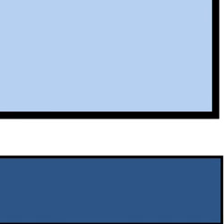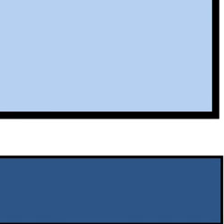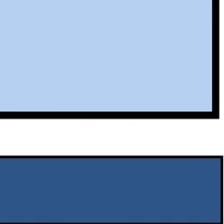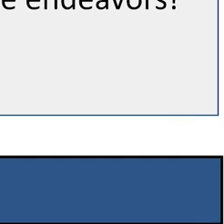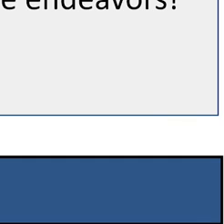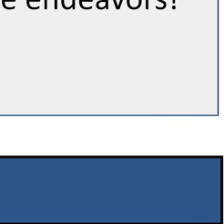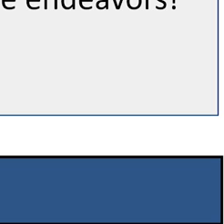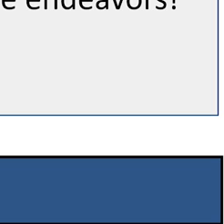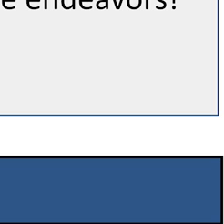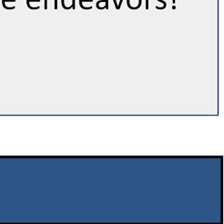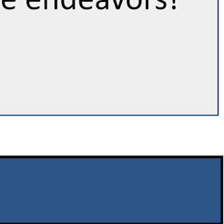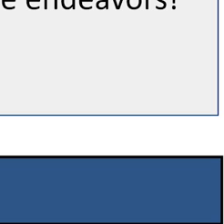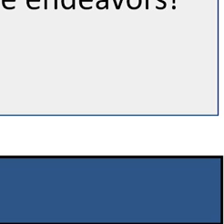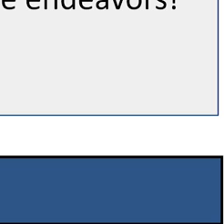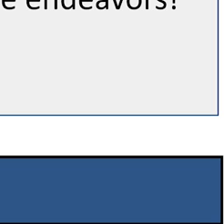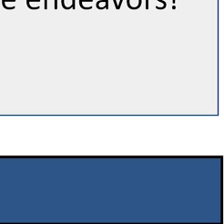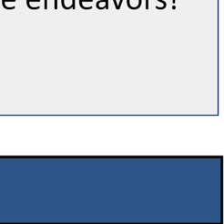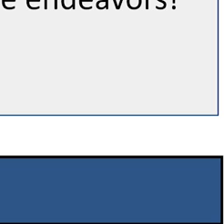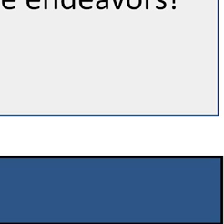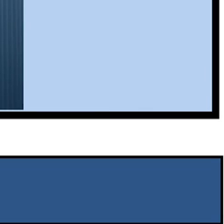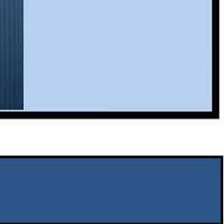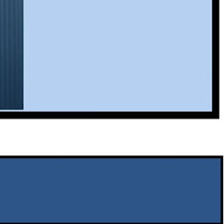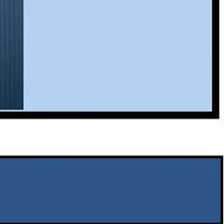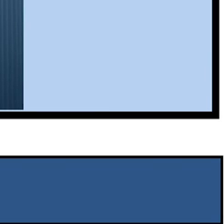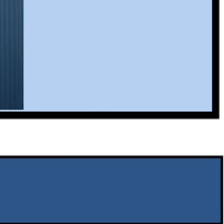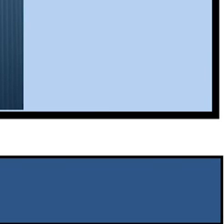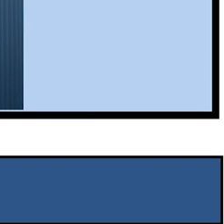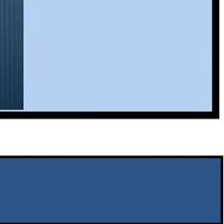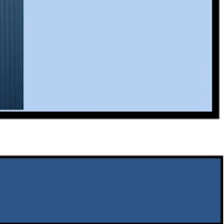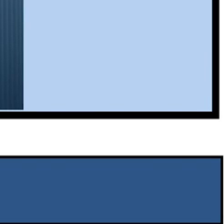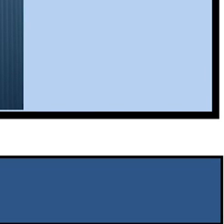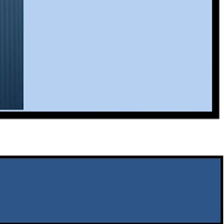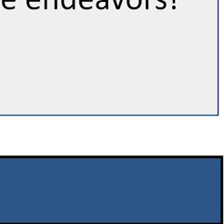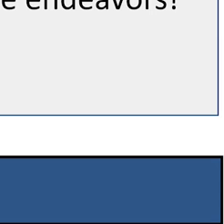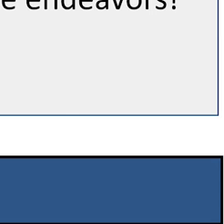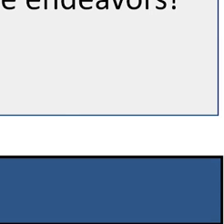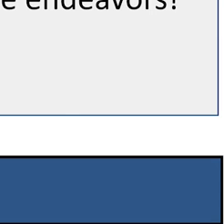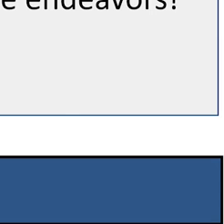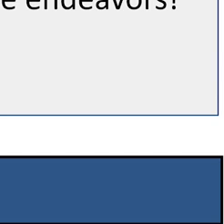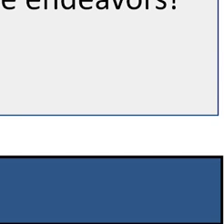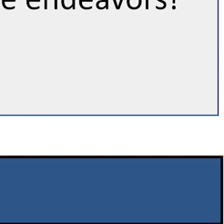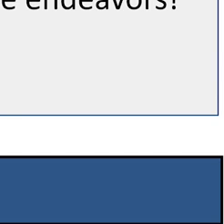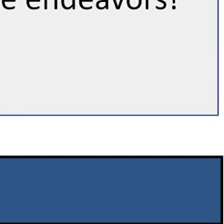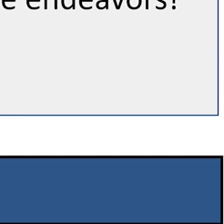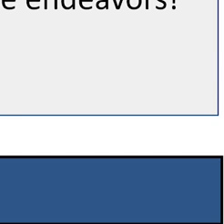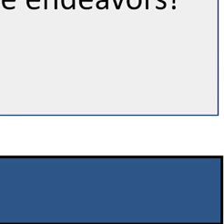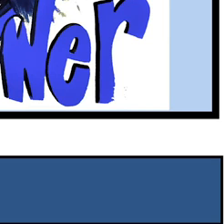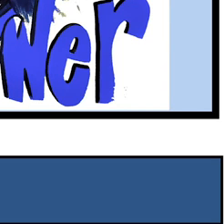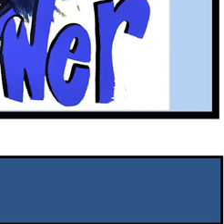Tyler Renteria. Nakona Rousseau. Colton Saunders.